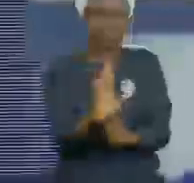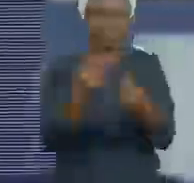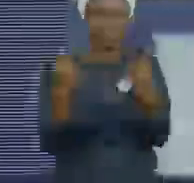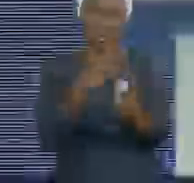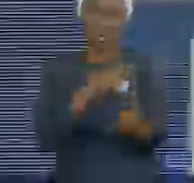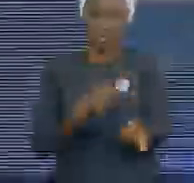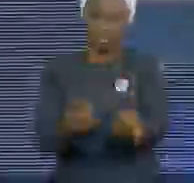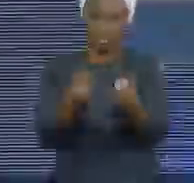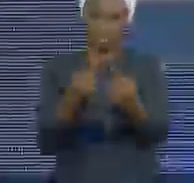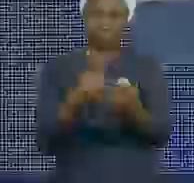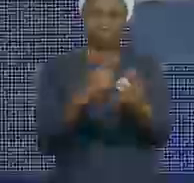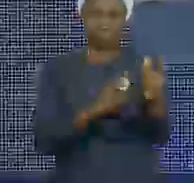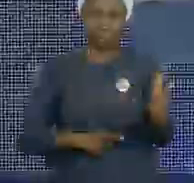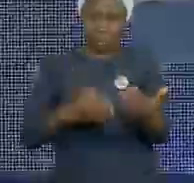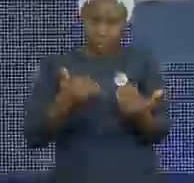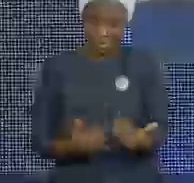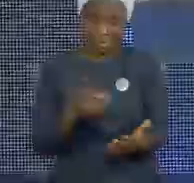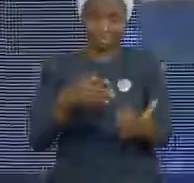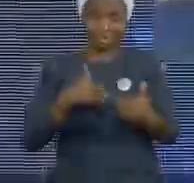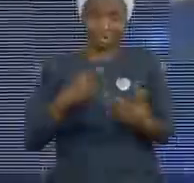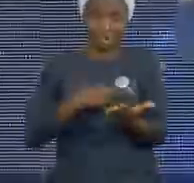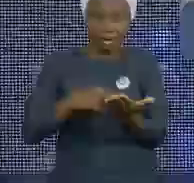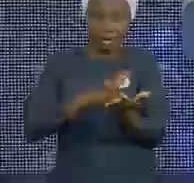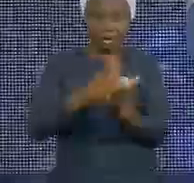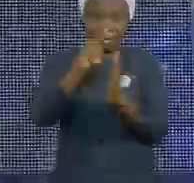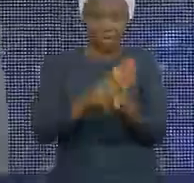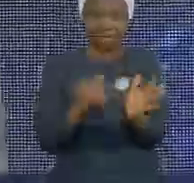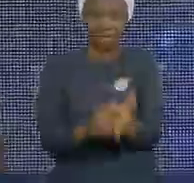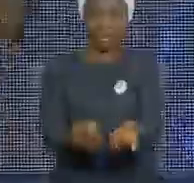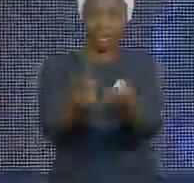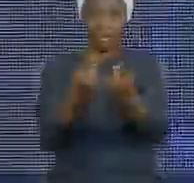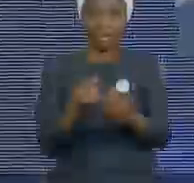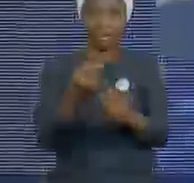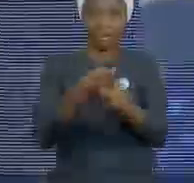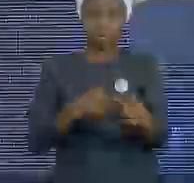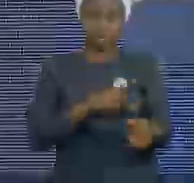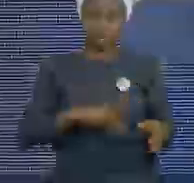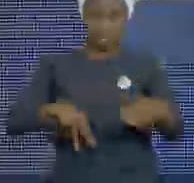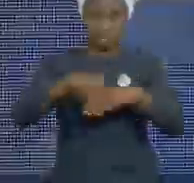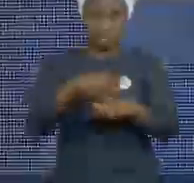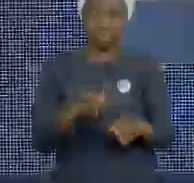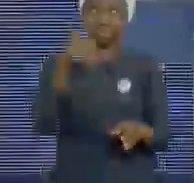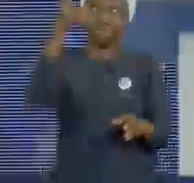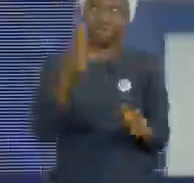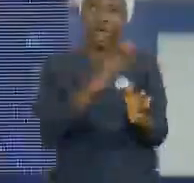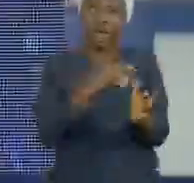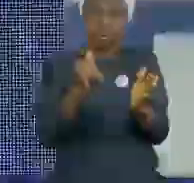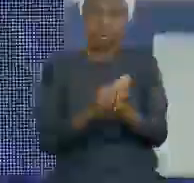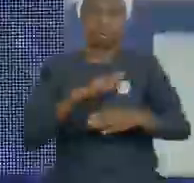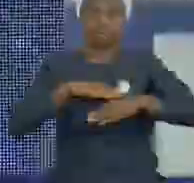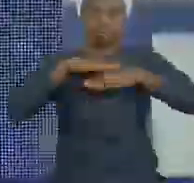now you have the righteousness that comes from the kingdom of God, and that